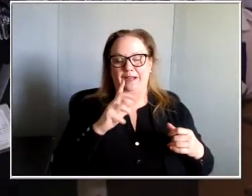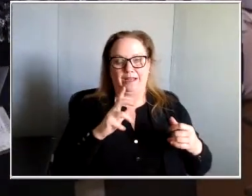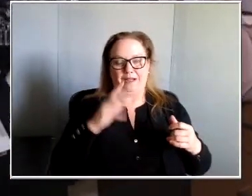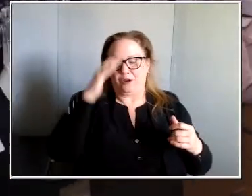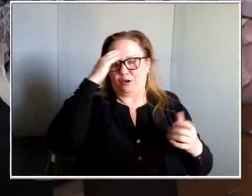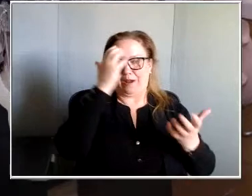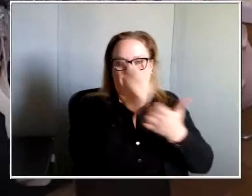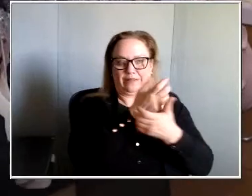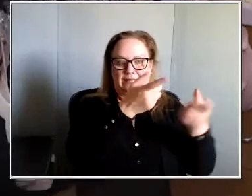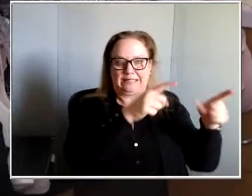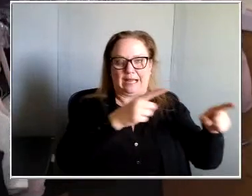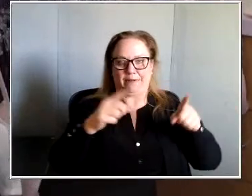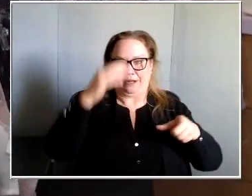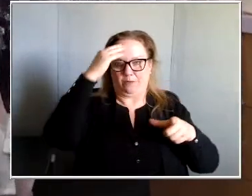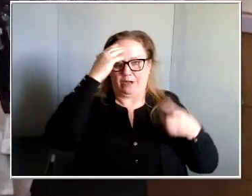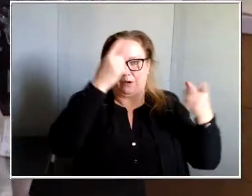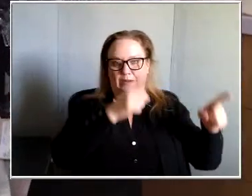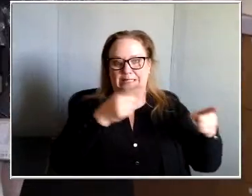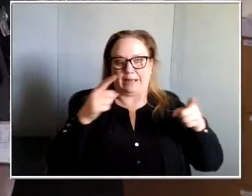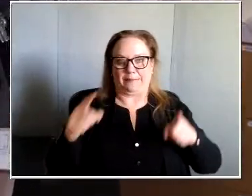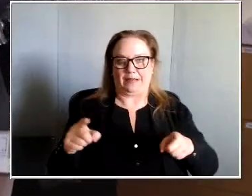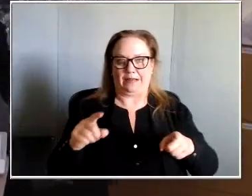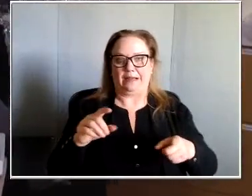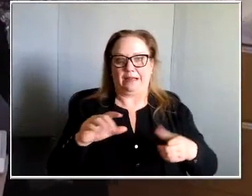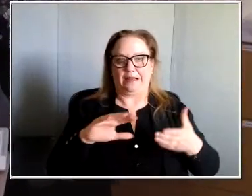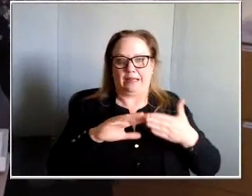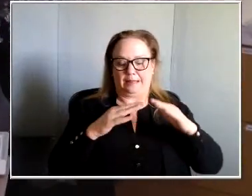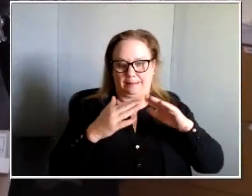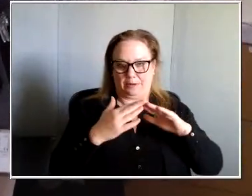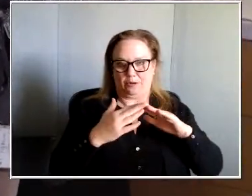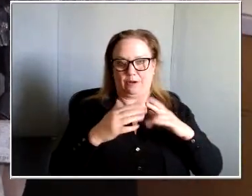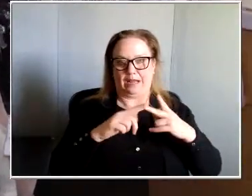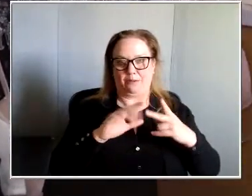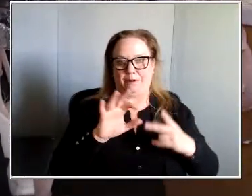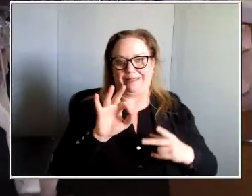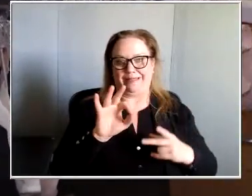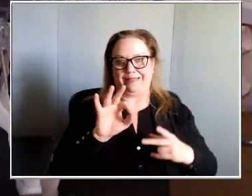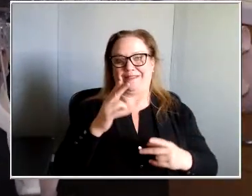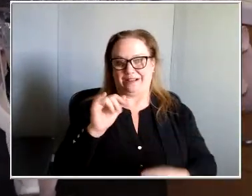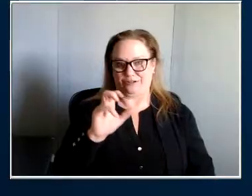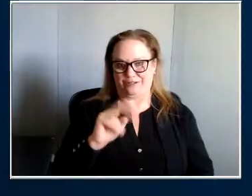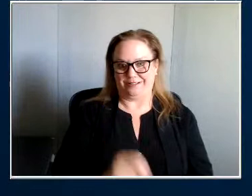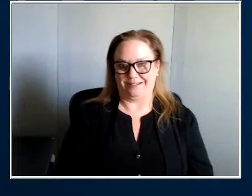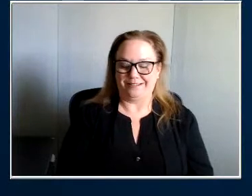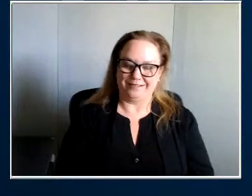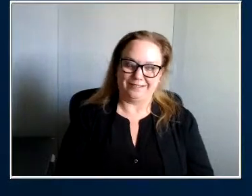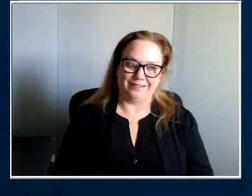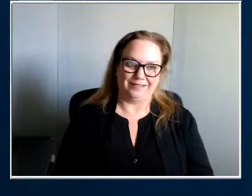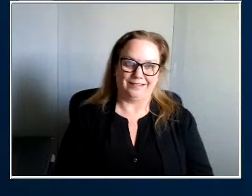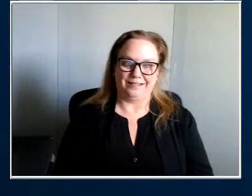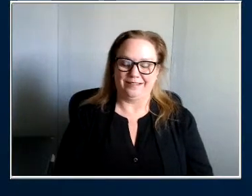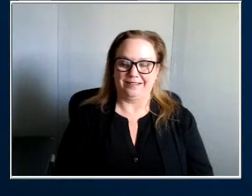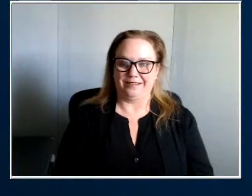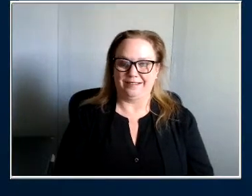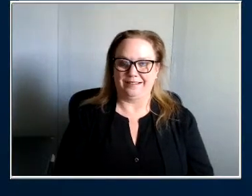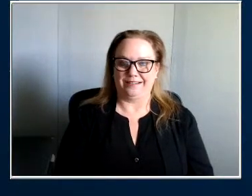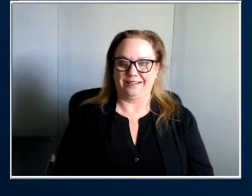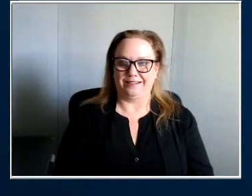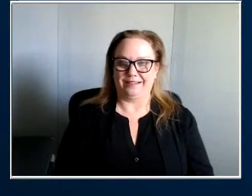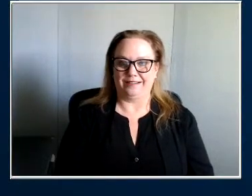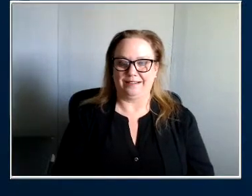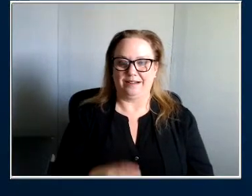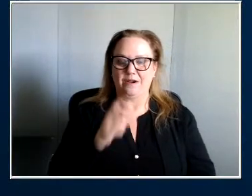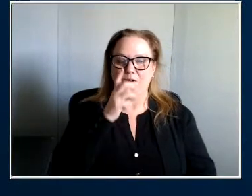here. We know what's happening in the community and with fashion. I think that looks really amazing because I know women